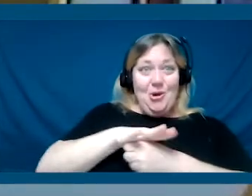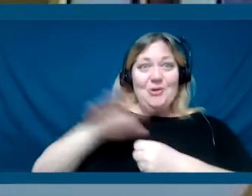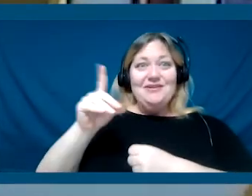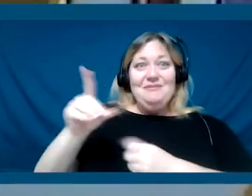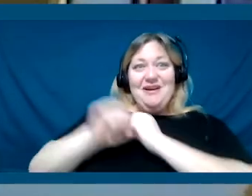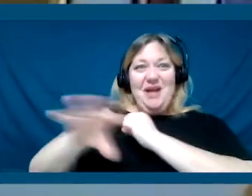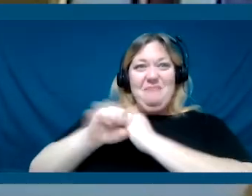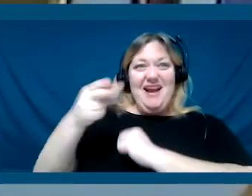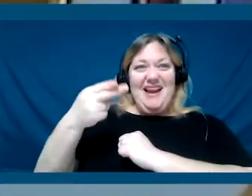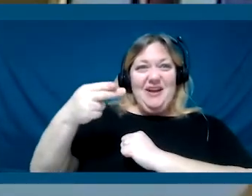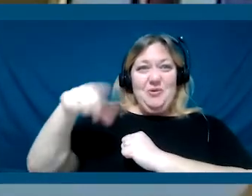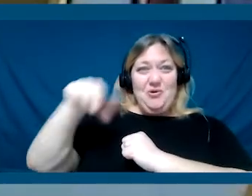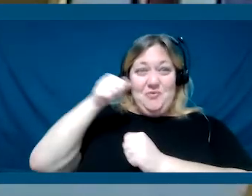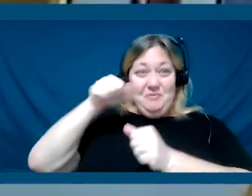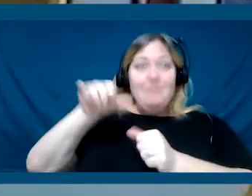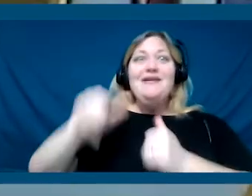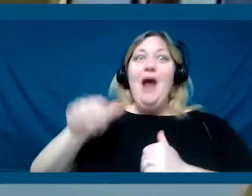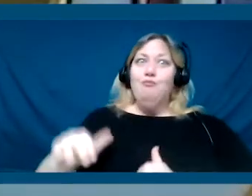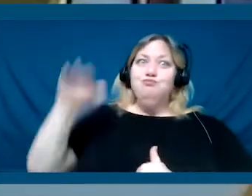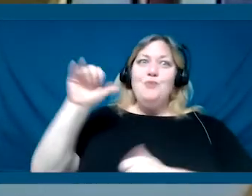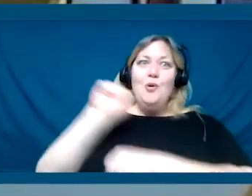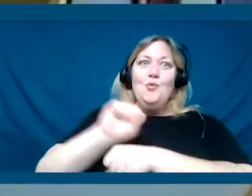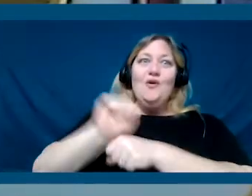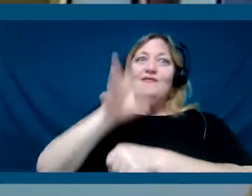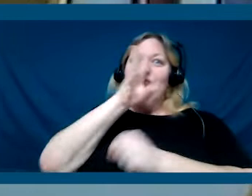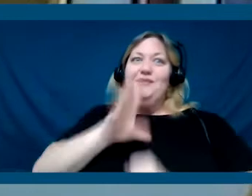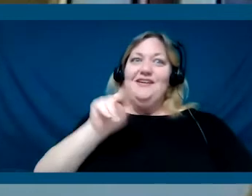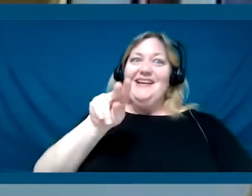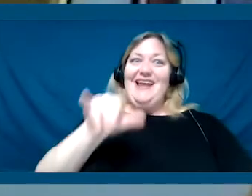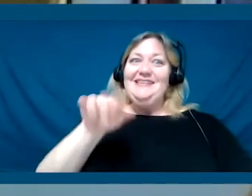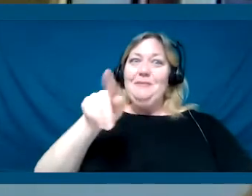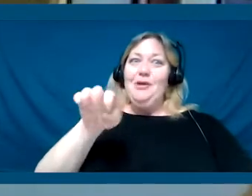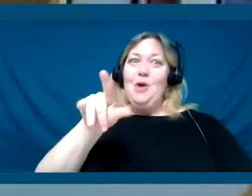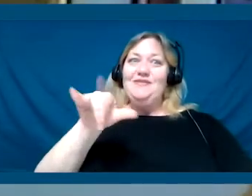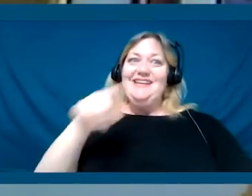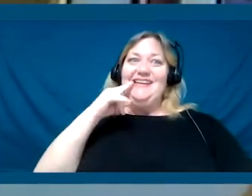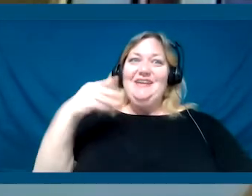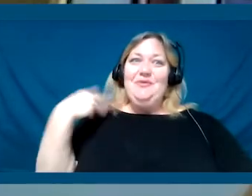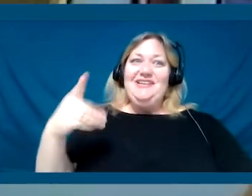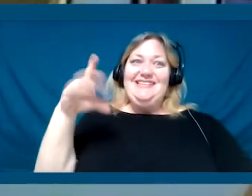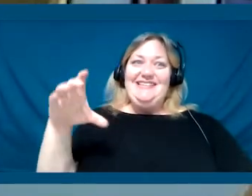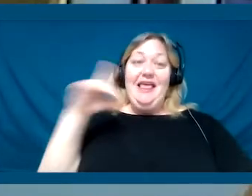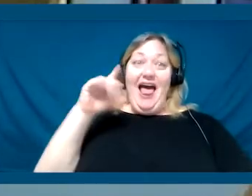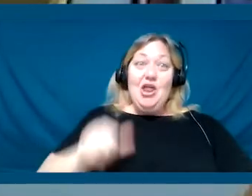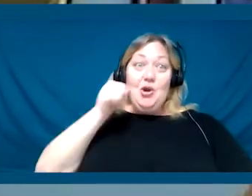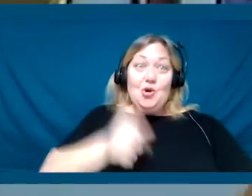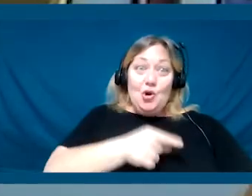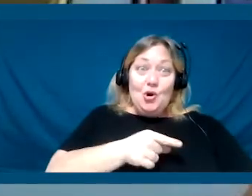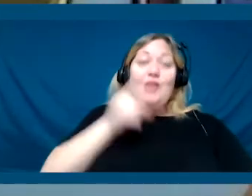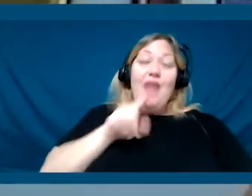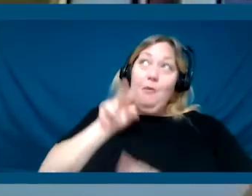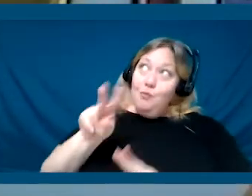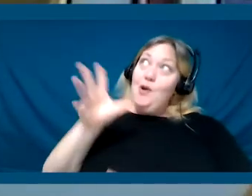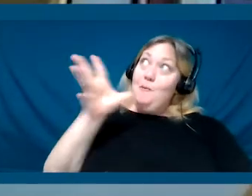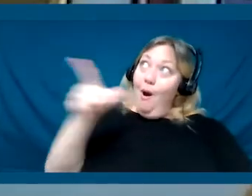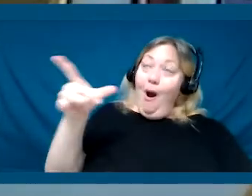campaign headquarters, now works for Speaker Nancy Pelosi in Washington, D.C. That little girl that would watch her